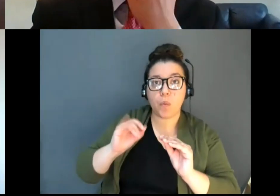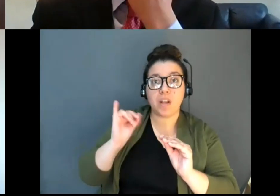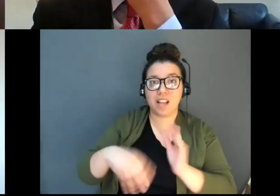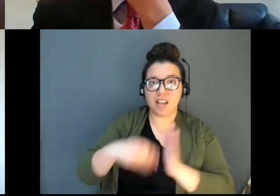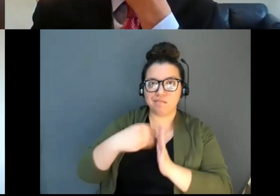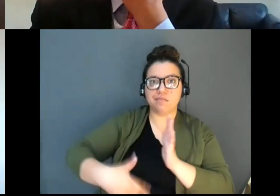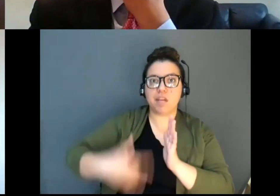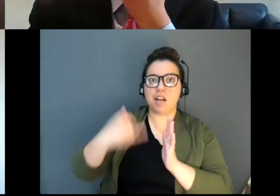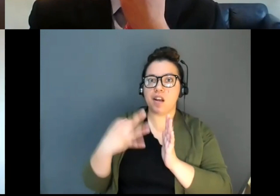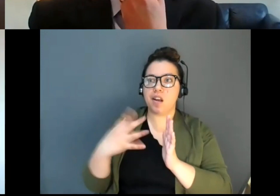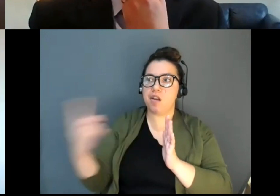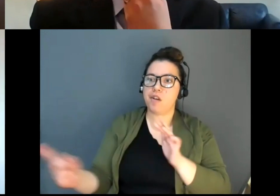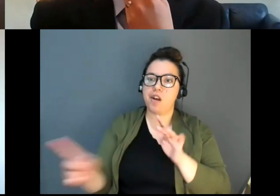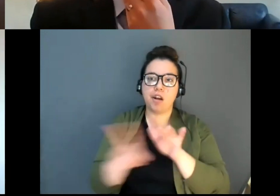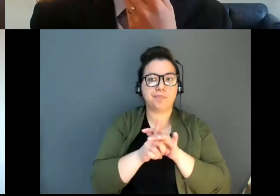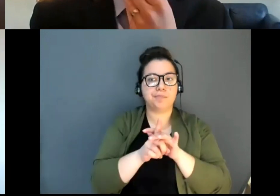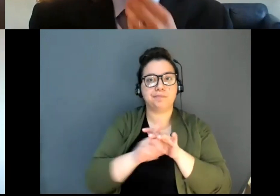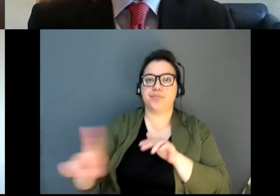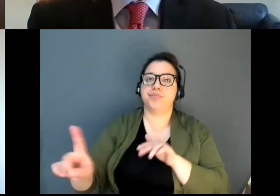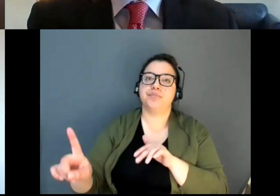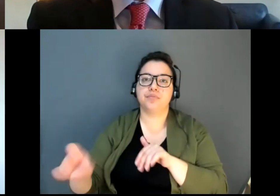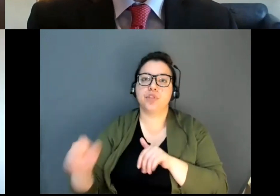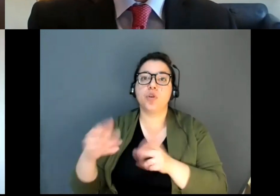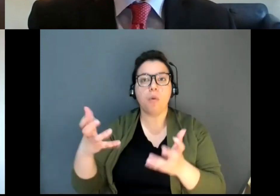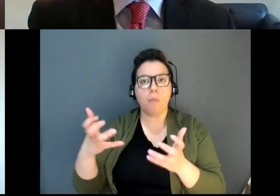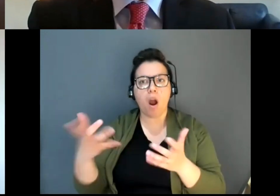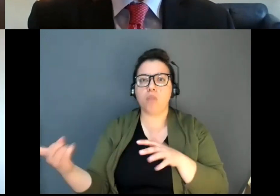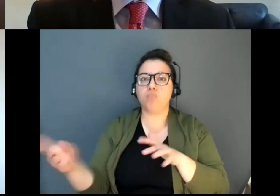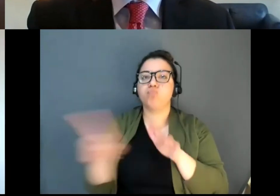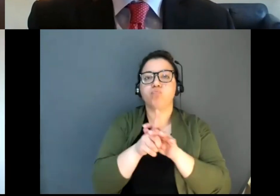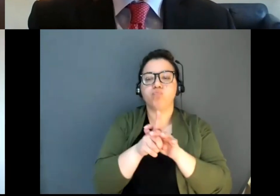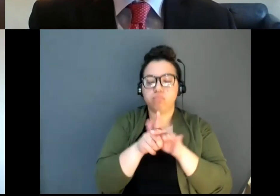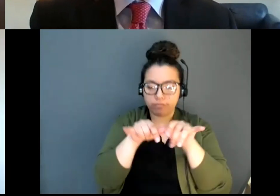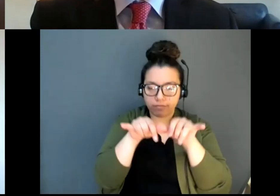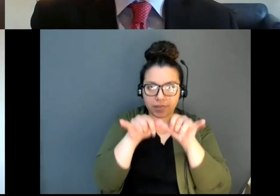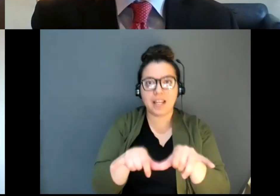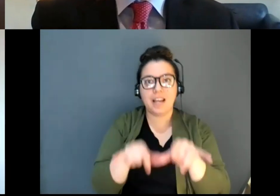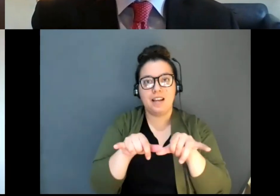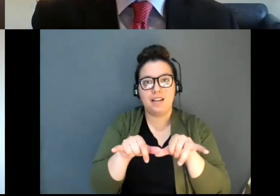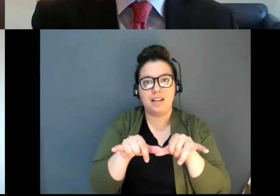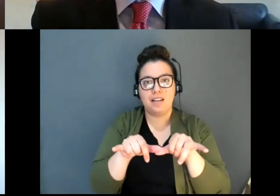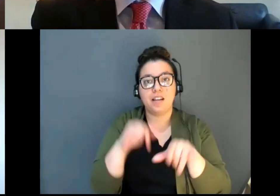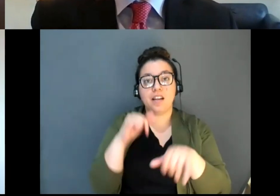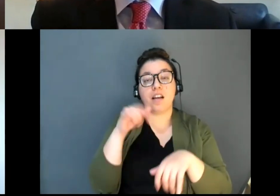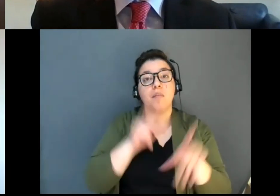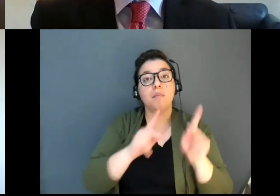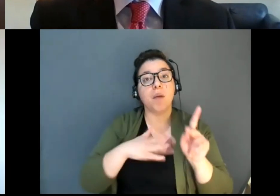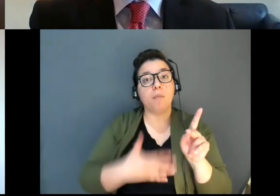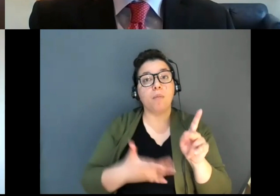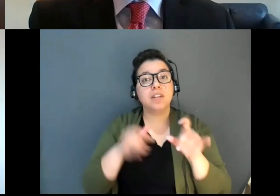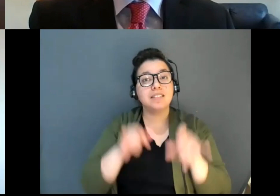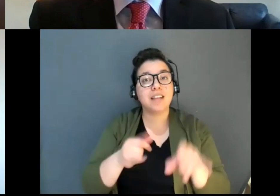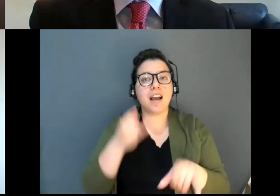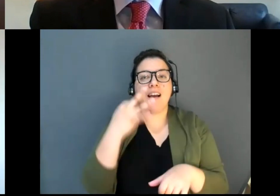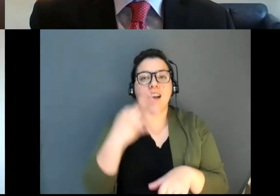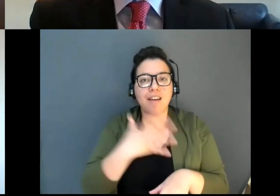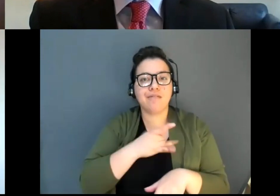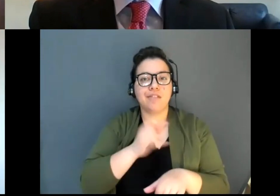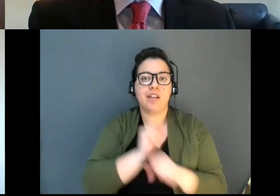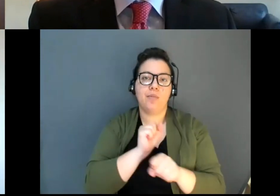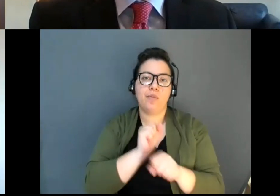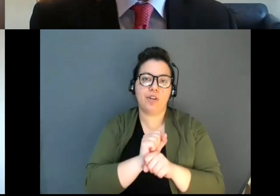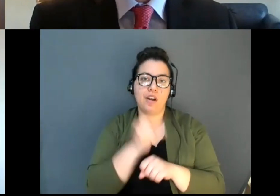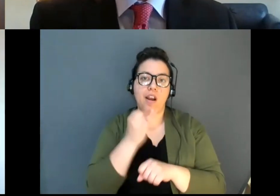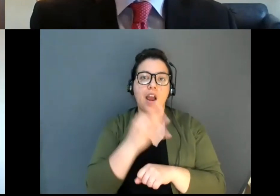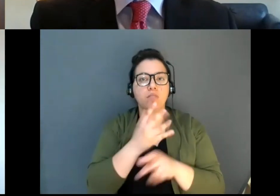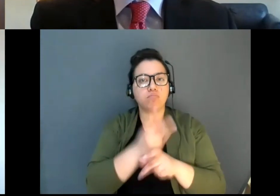have somebody leave. So we're hoping that people will stick around. And a big reason that people stick around is they're interested in the work. They like the work. They care